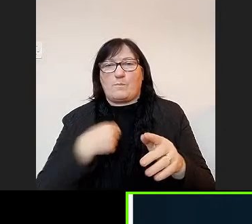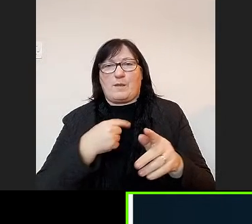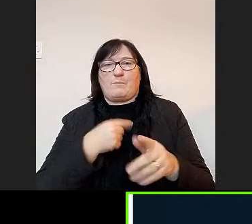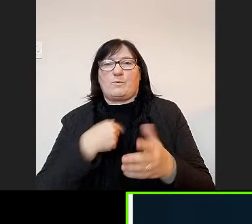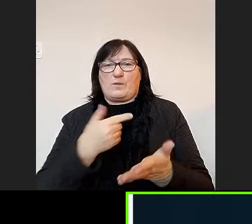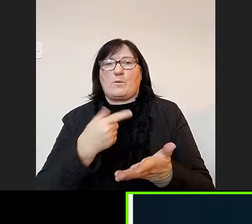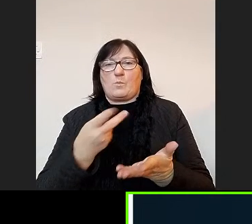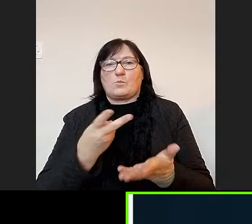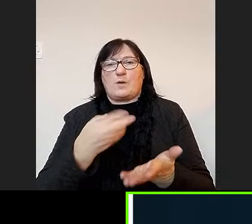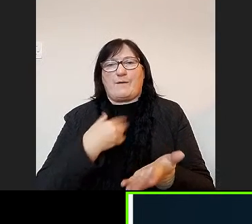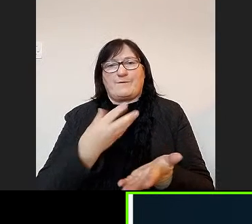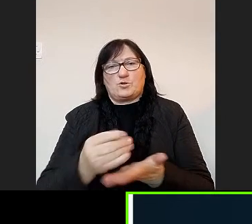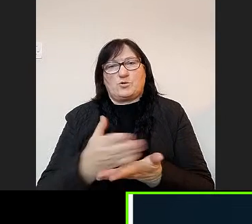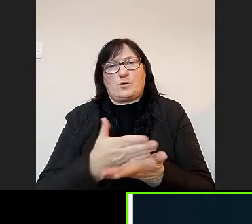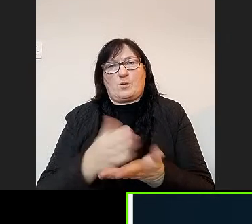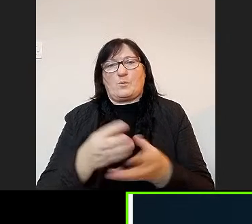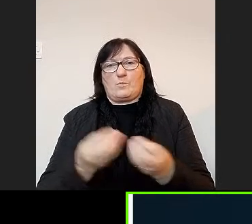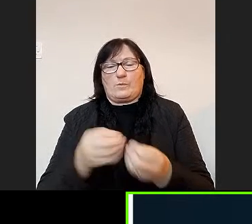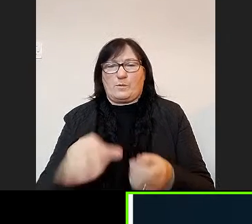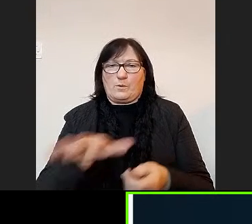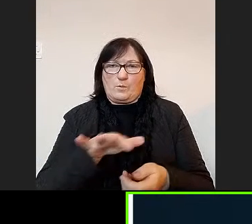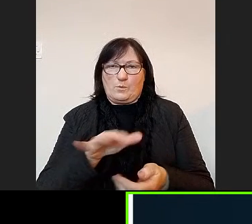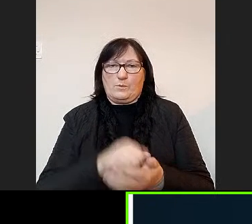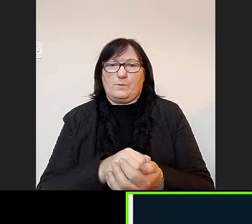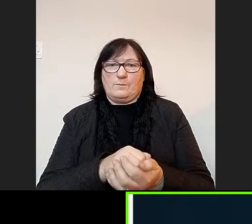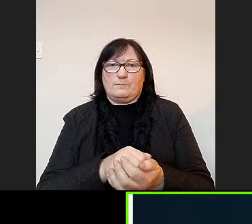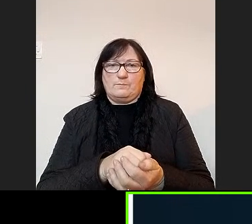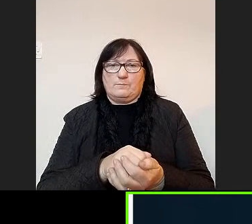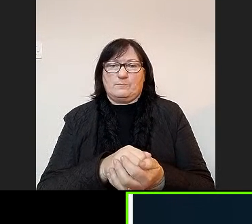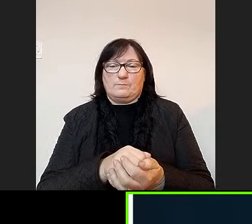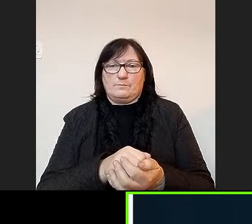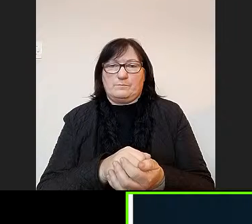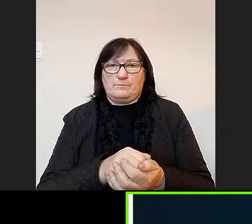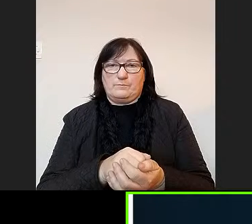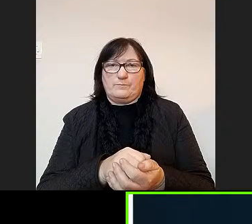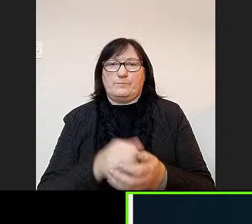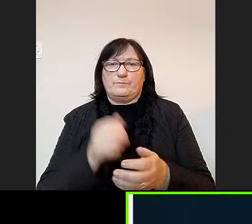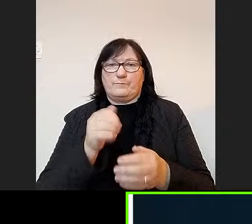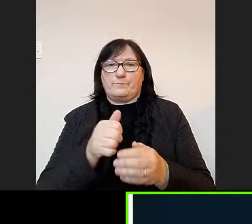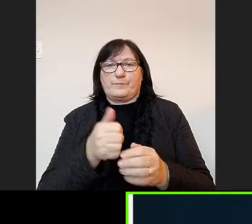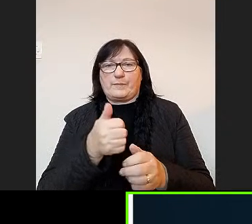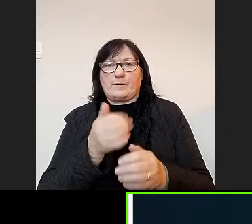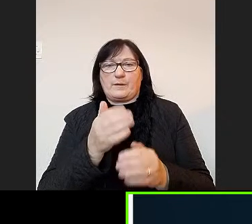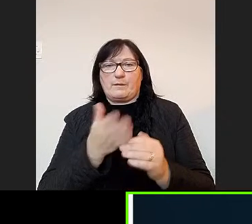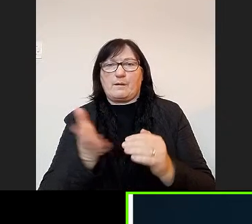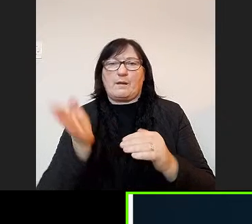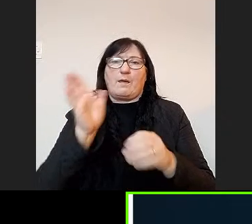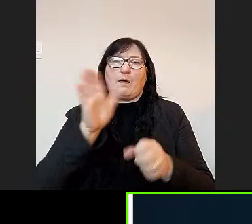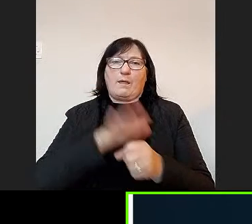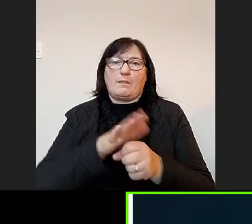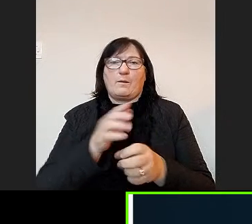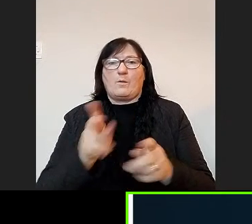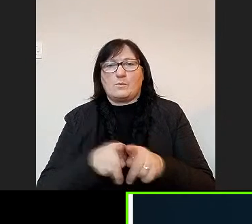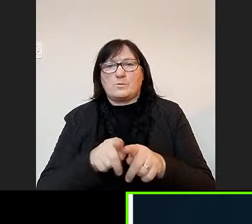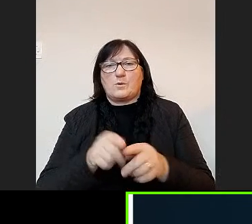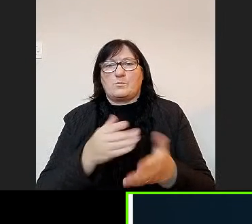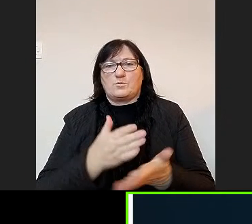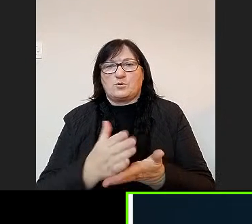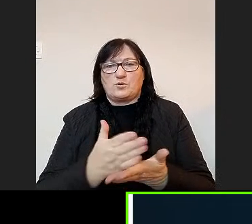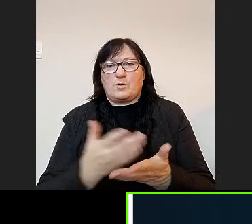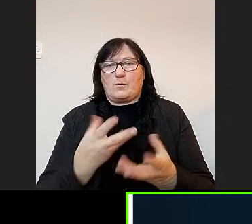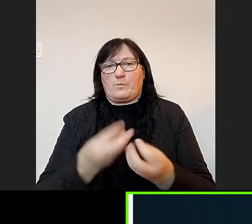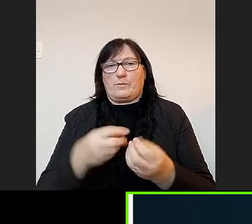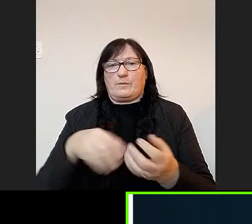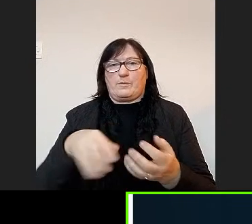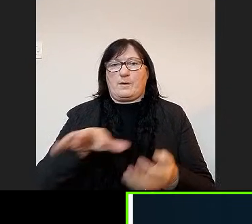of interacting with us. The head also will have shared with us that we'll be creating as